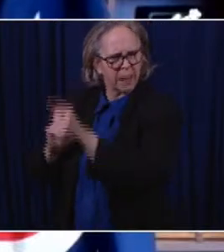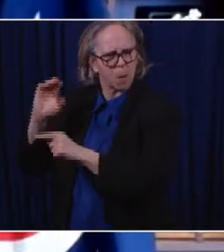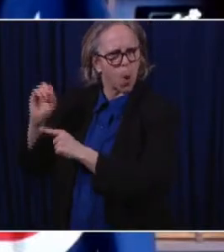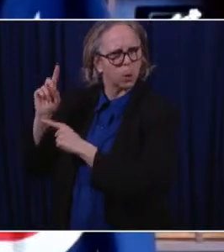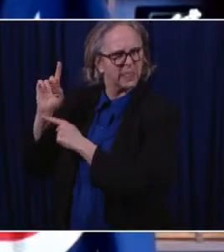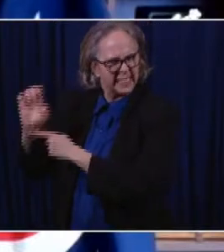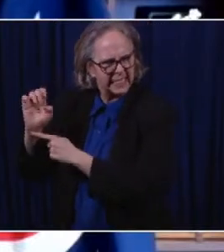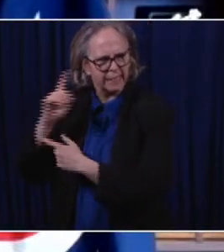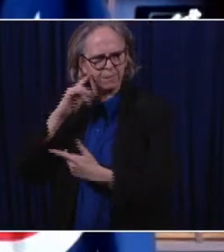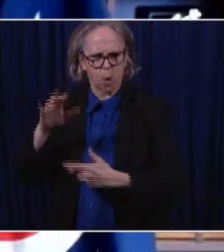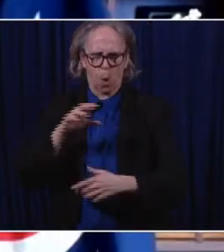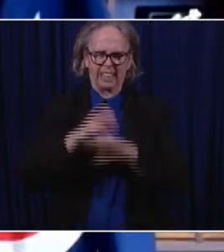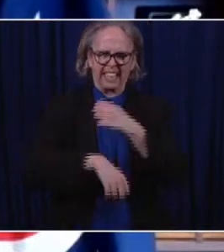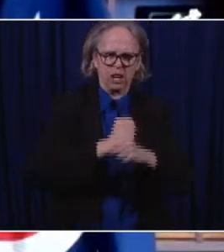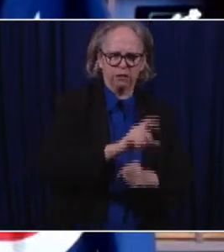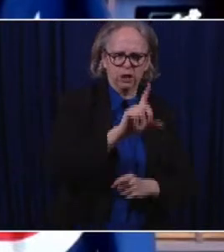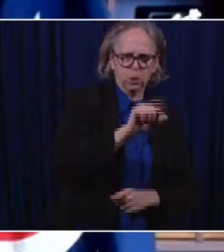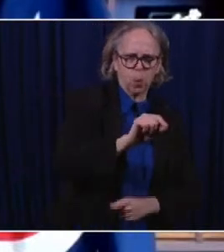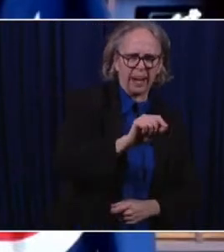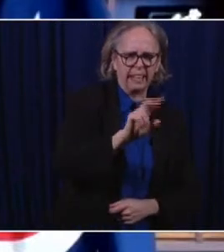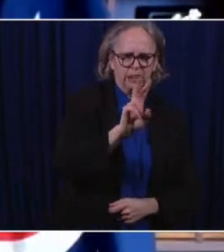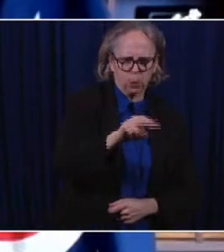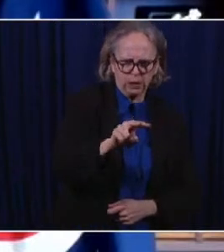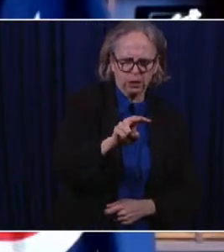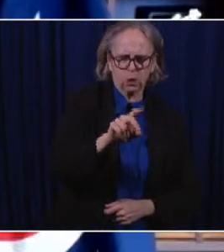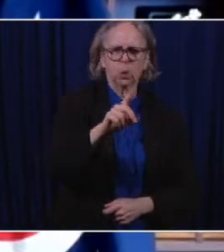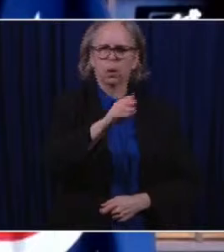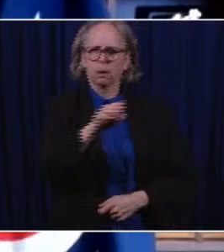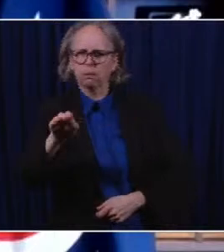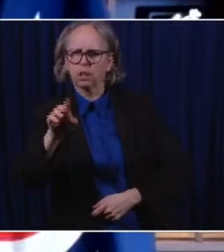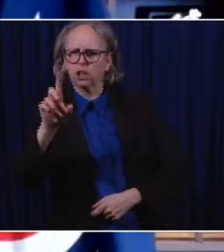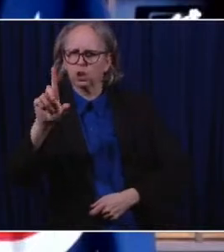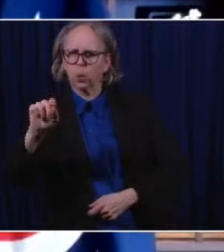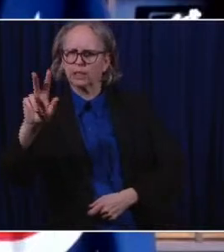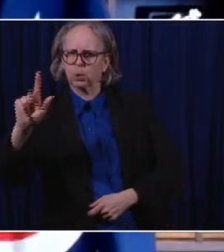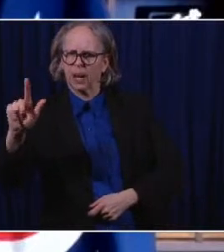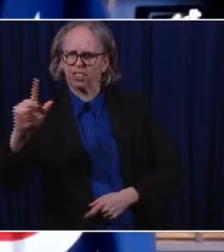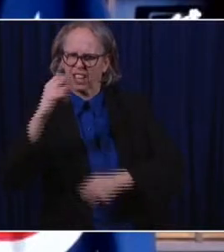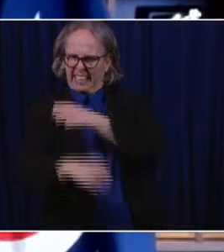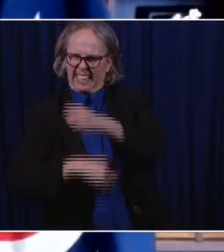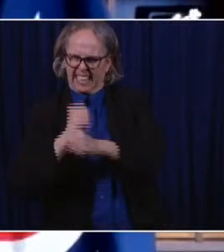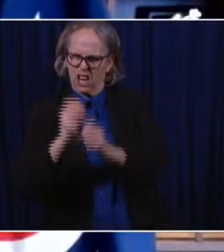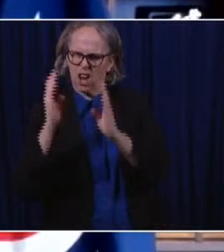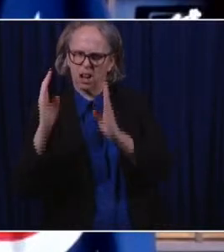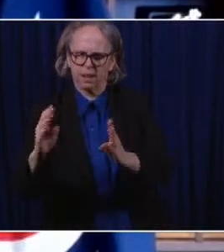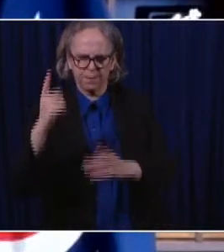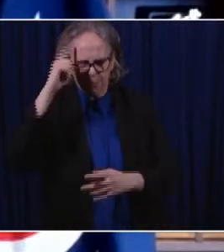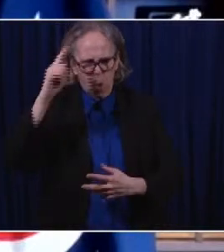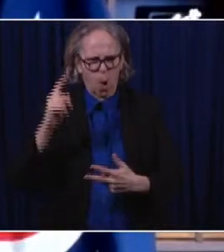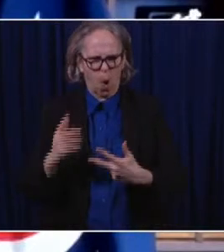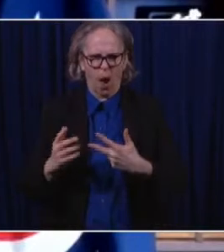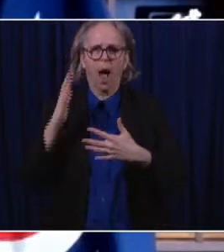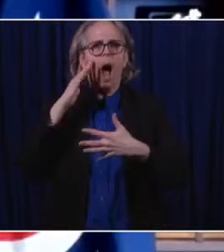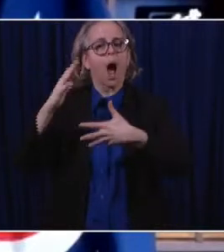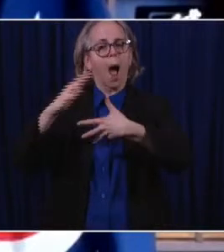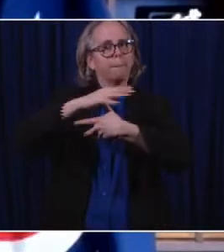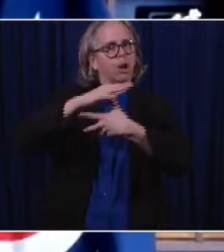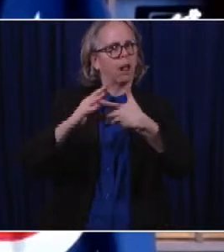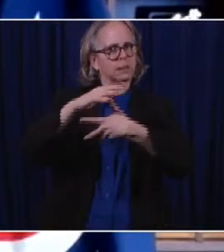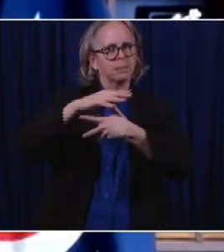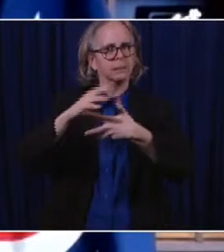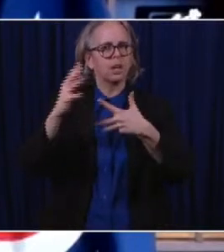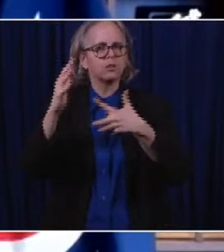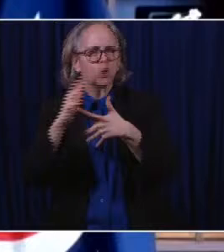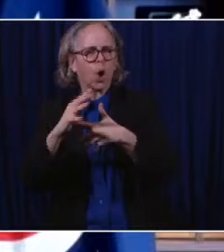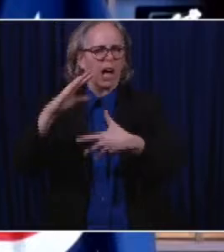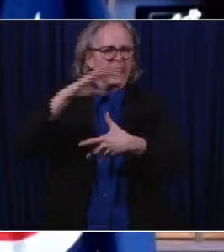11th and 12th graders. And then in 2023 and 2024, 9th and 10th graders will be involved. And then the following academic year of 24